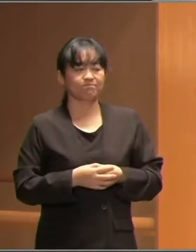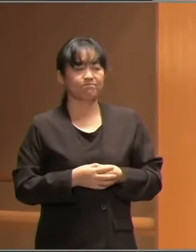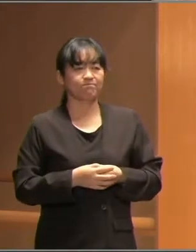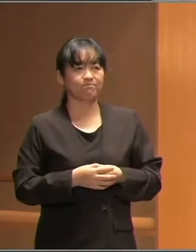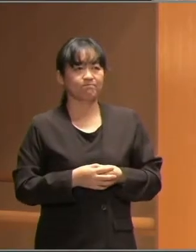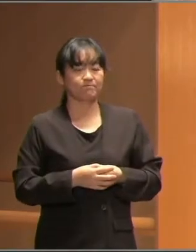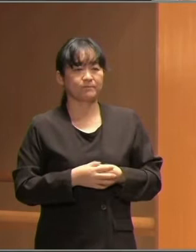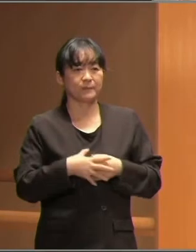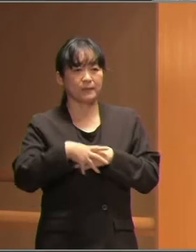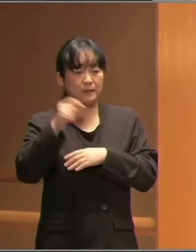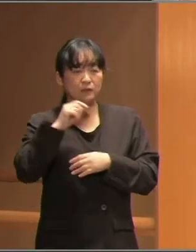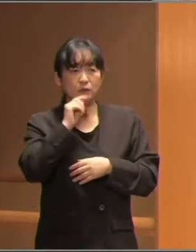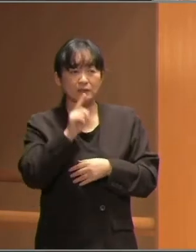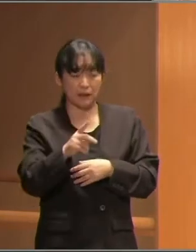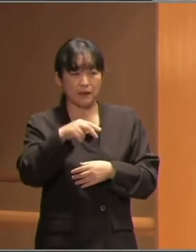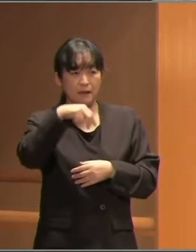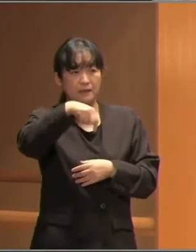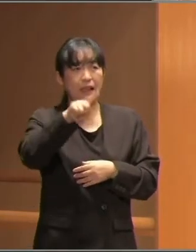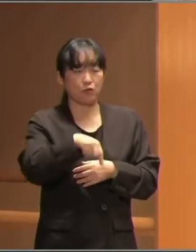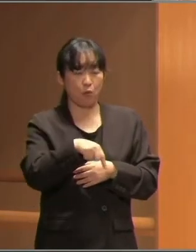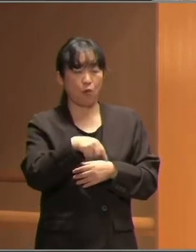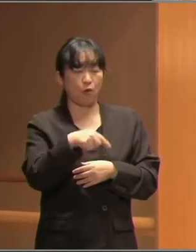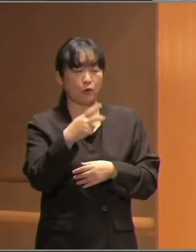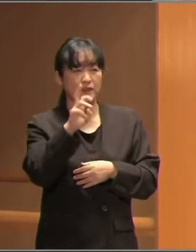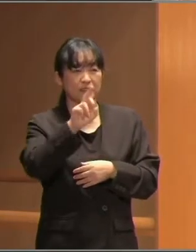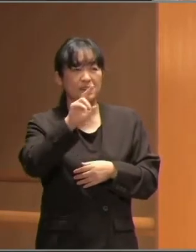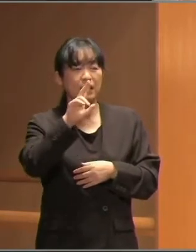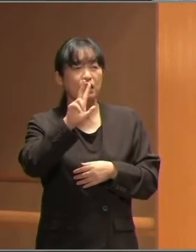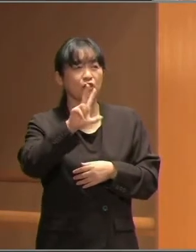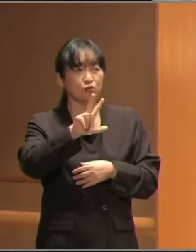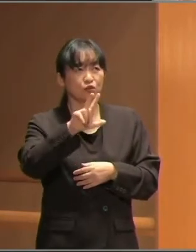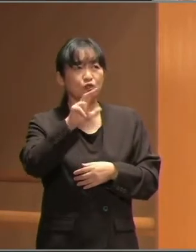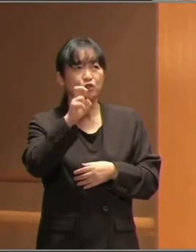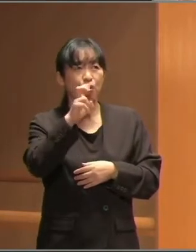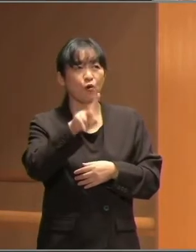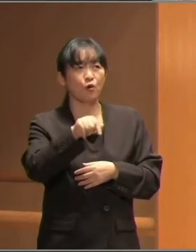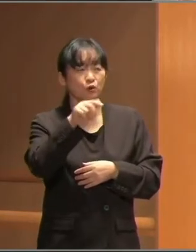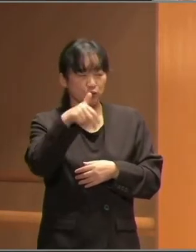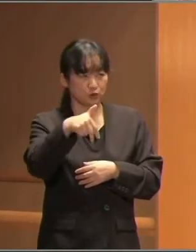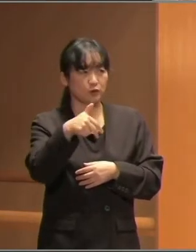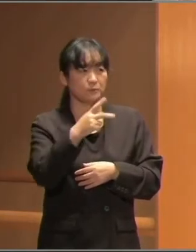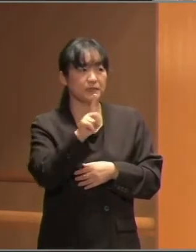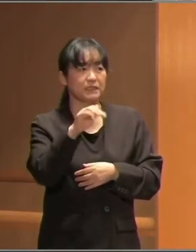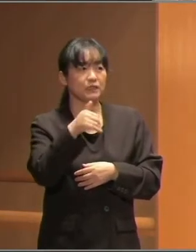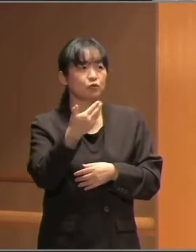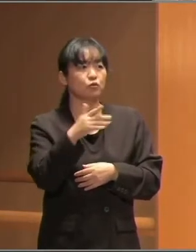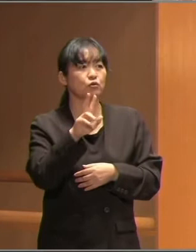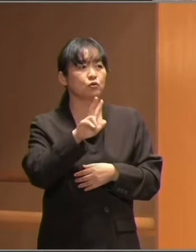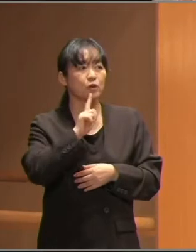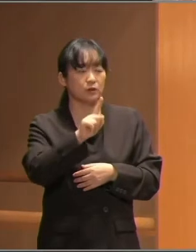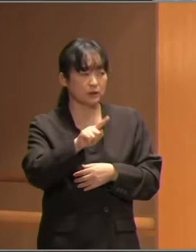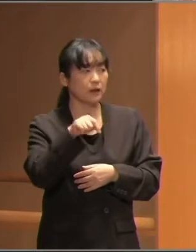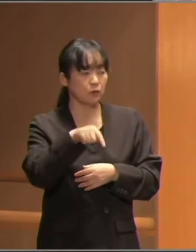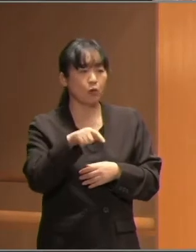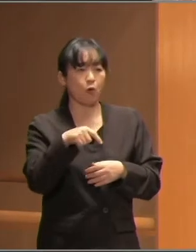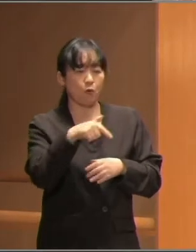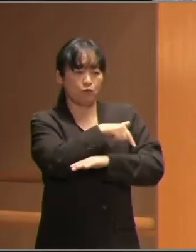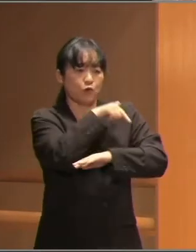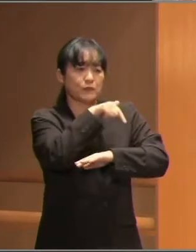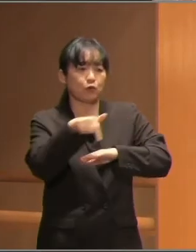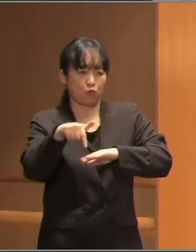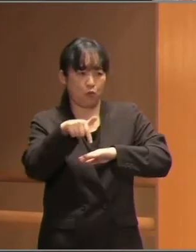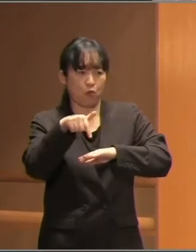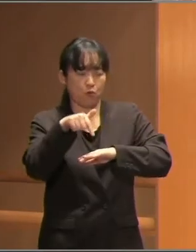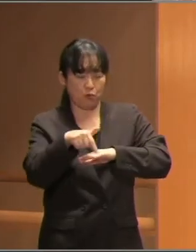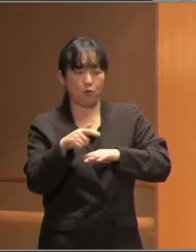was, as I said before, that the nanocellulose vehicle project of the Ministry